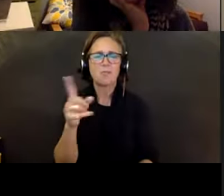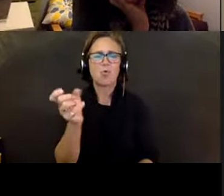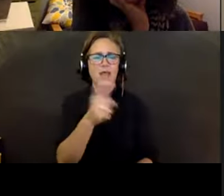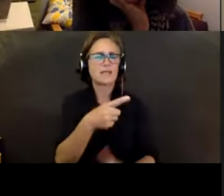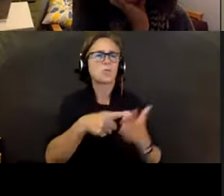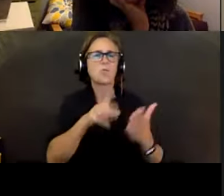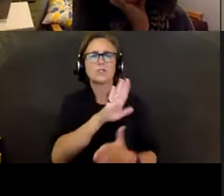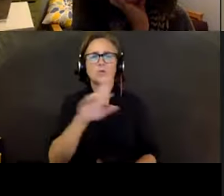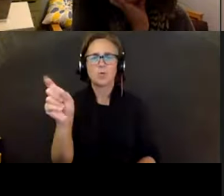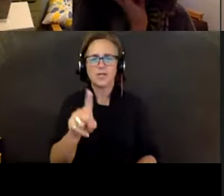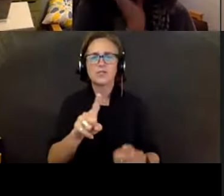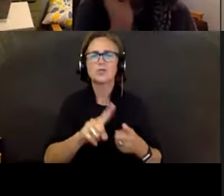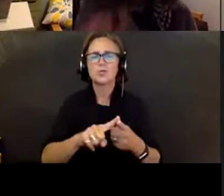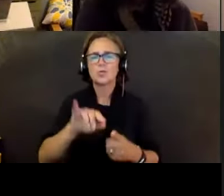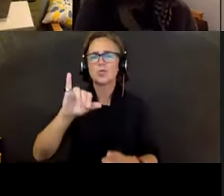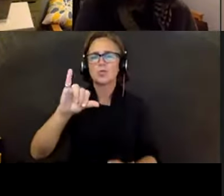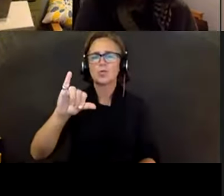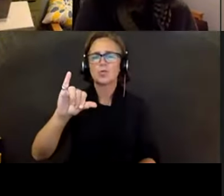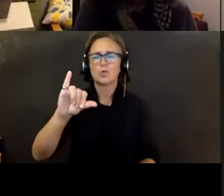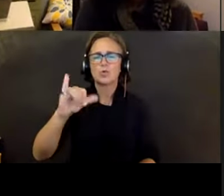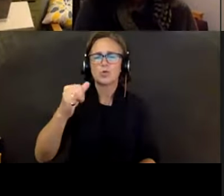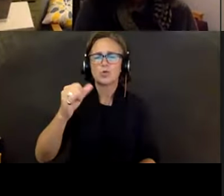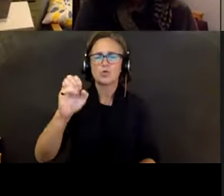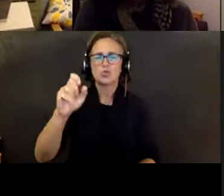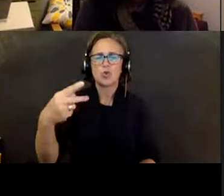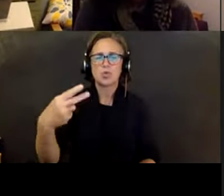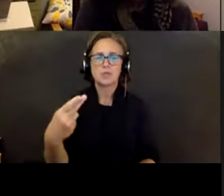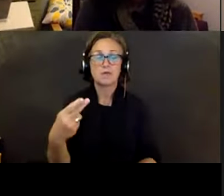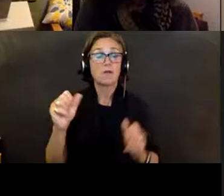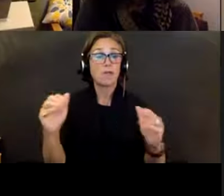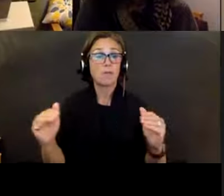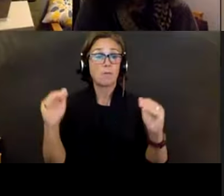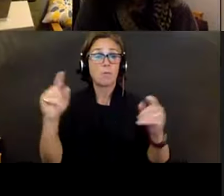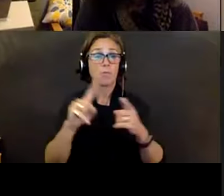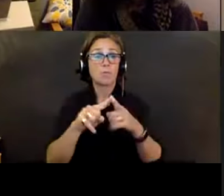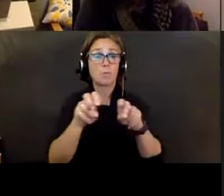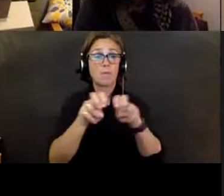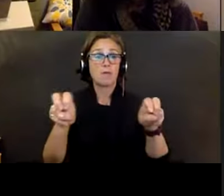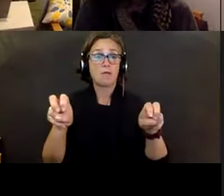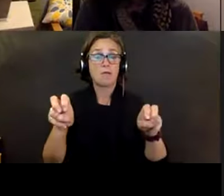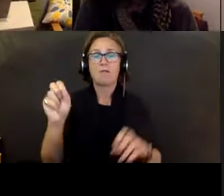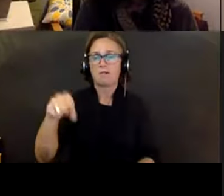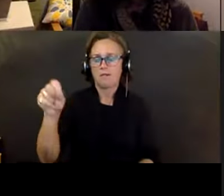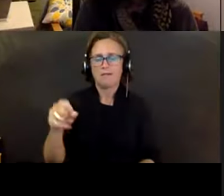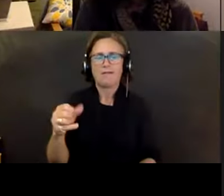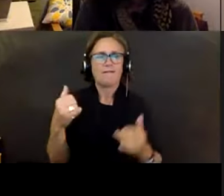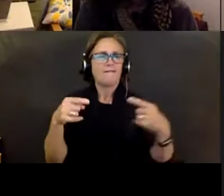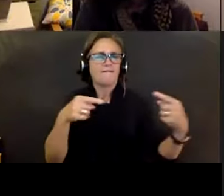Yeah. I can promote him to panelist. Yeah. Do that? Okay.